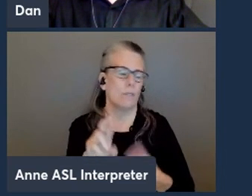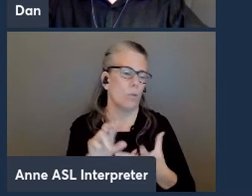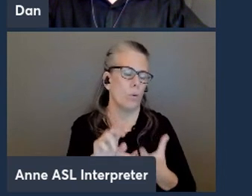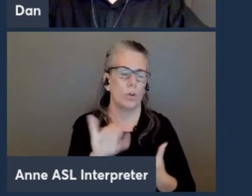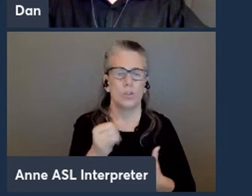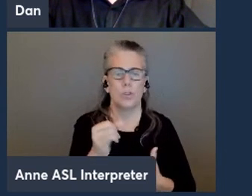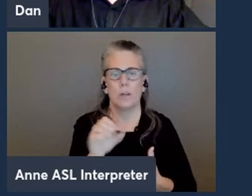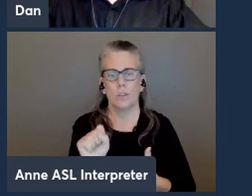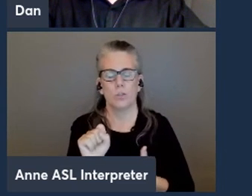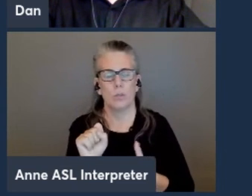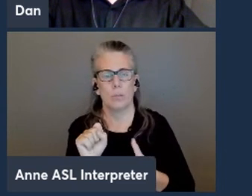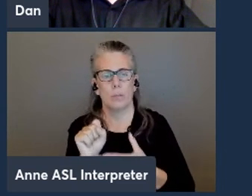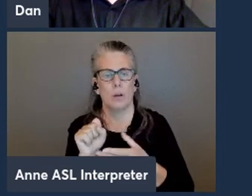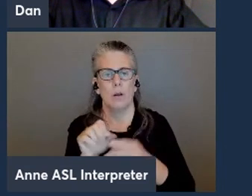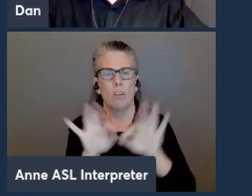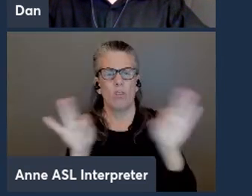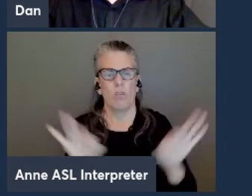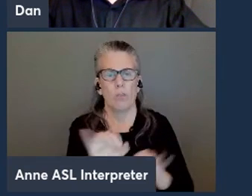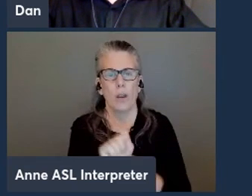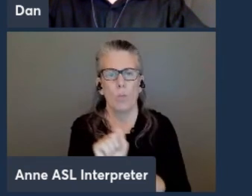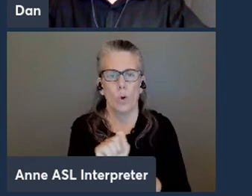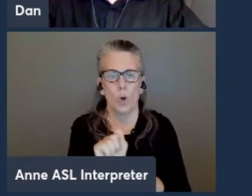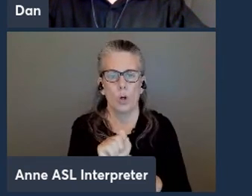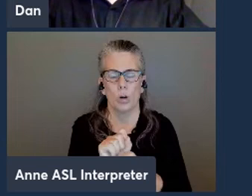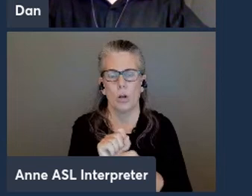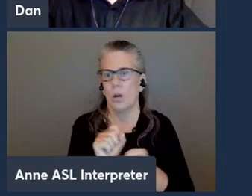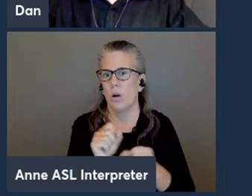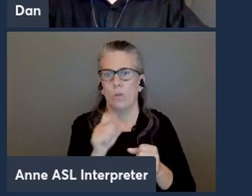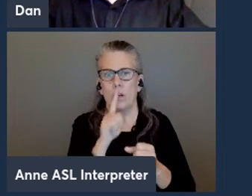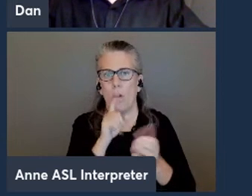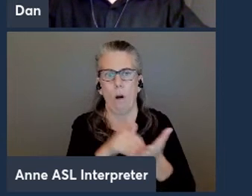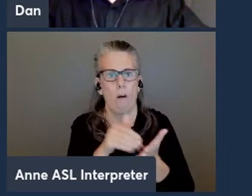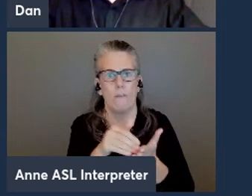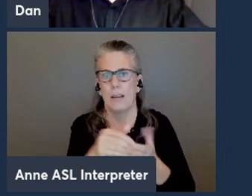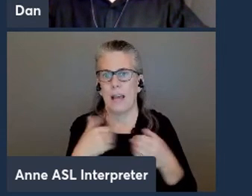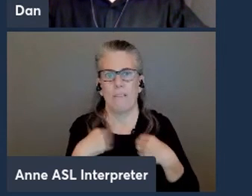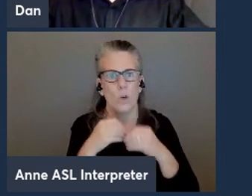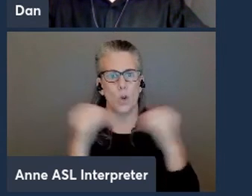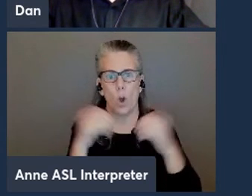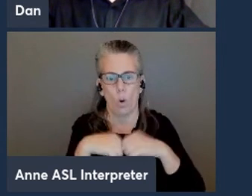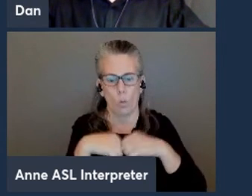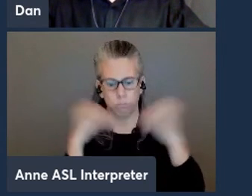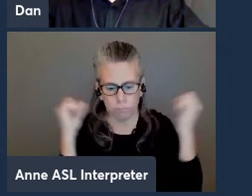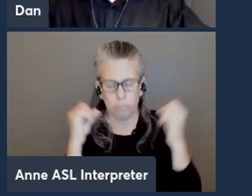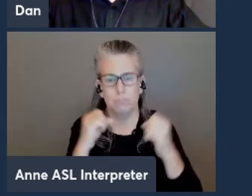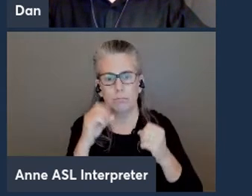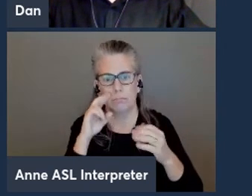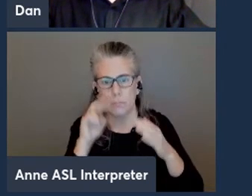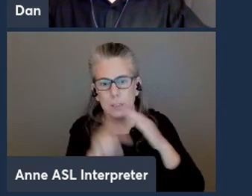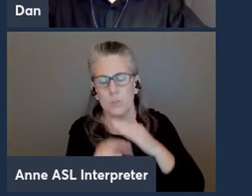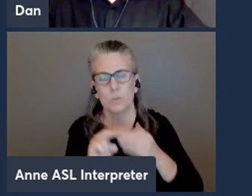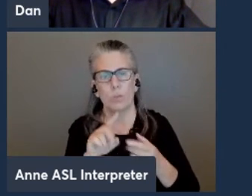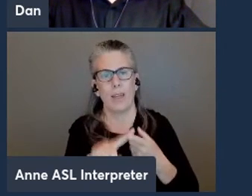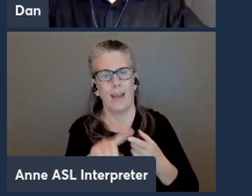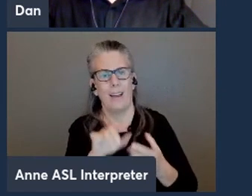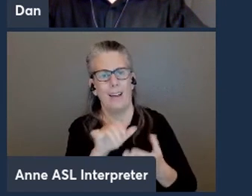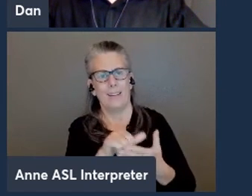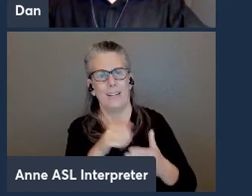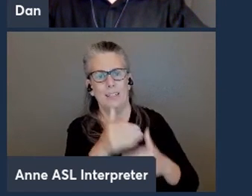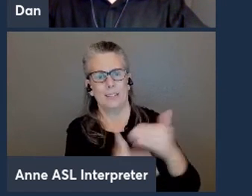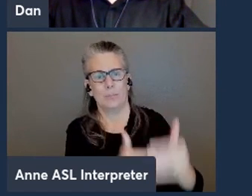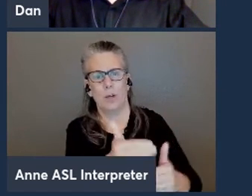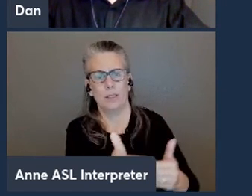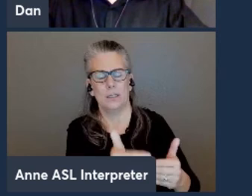client, we very often don't have any insight into that. And this is where this really can help have the whole,